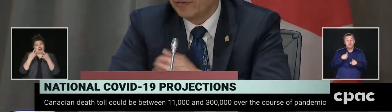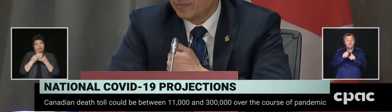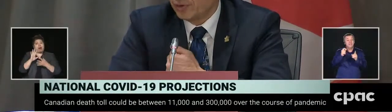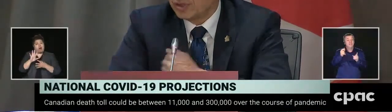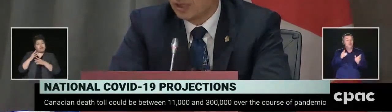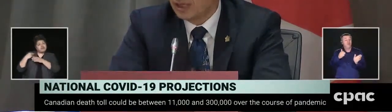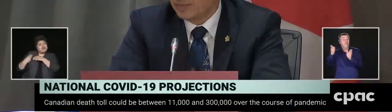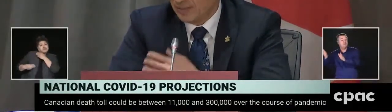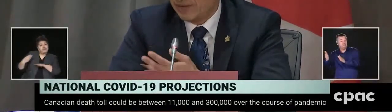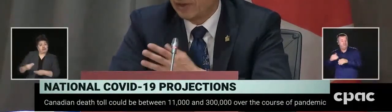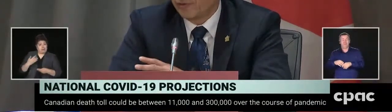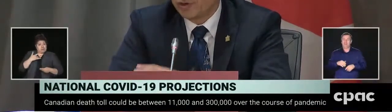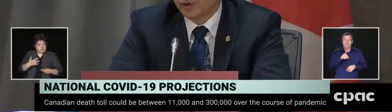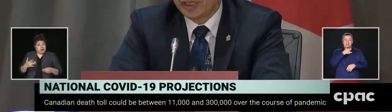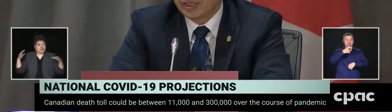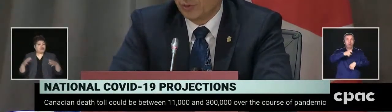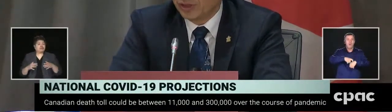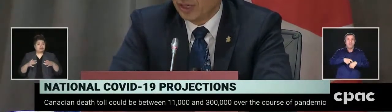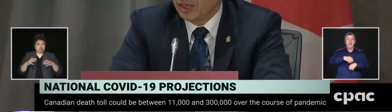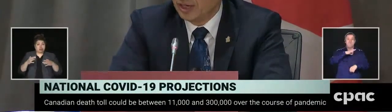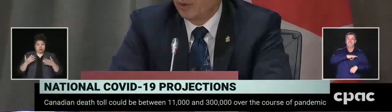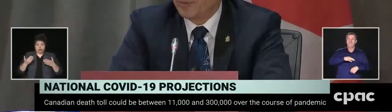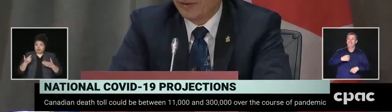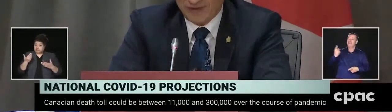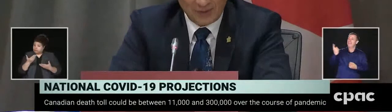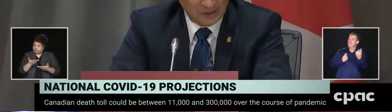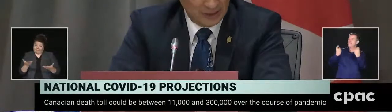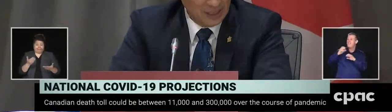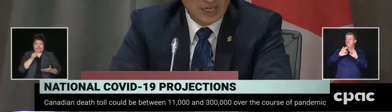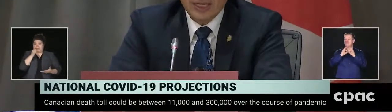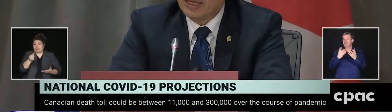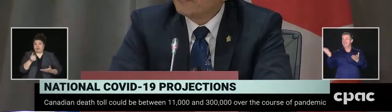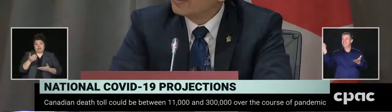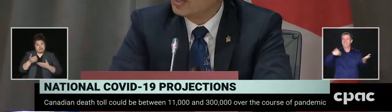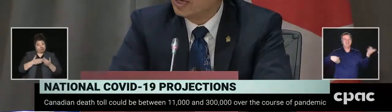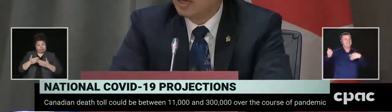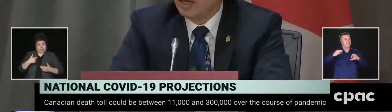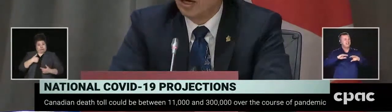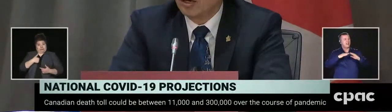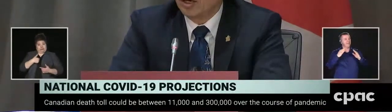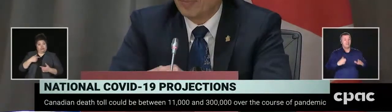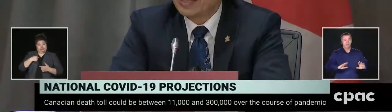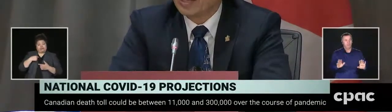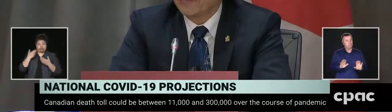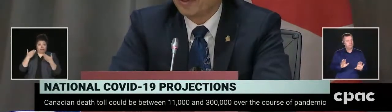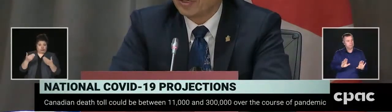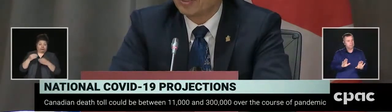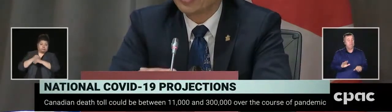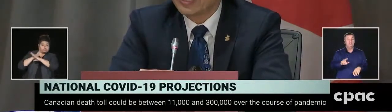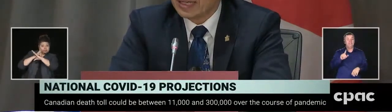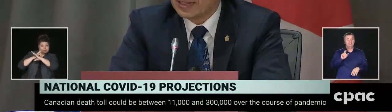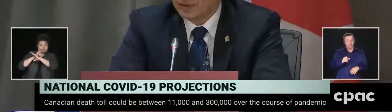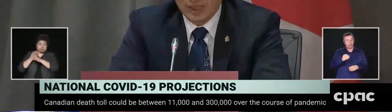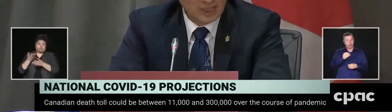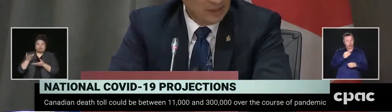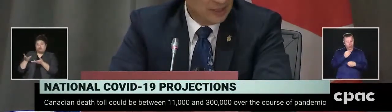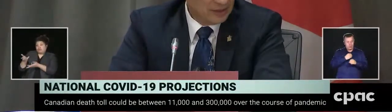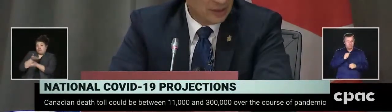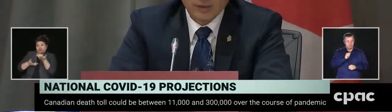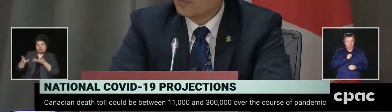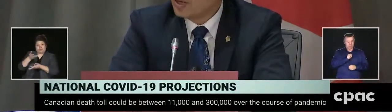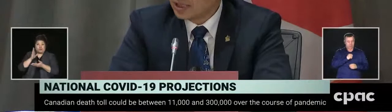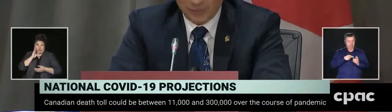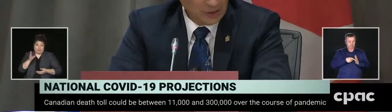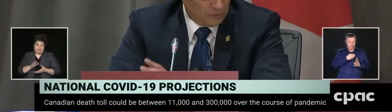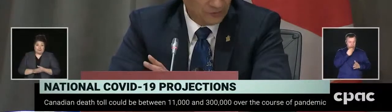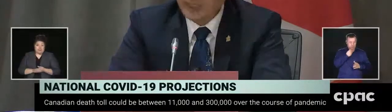As I mentioned, even personally, I'm having a virtual Easter with my family. If our best efforts are successful,